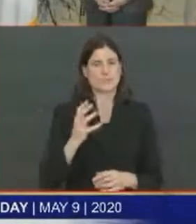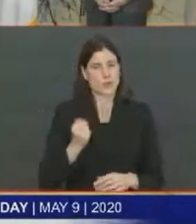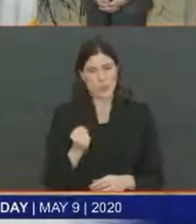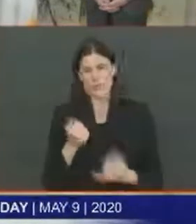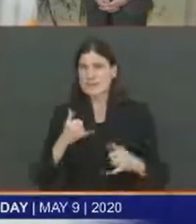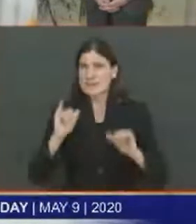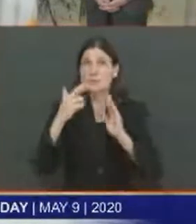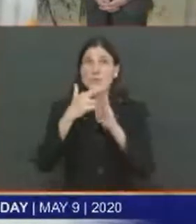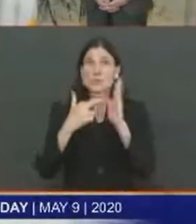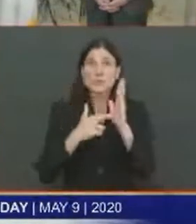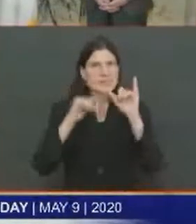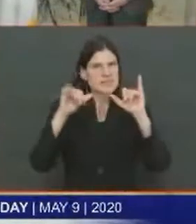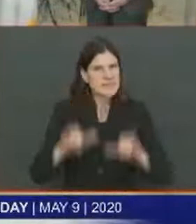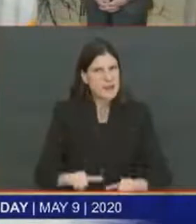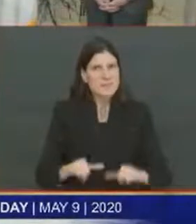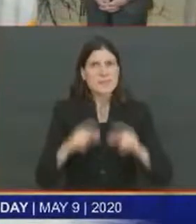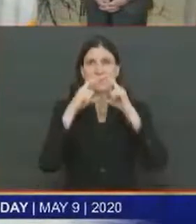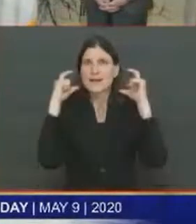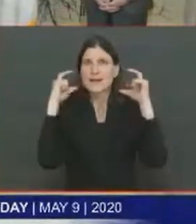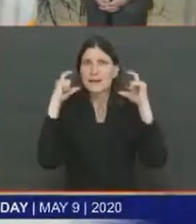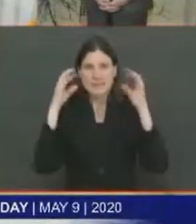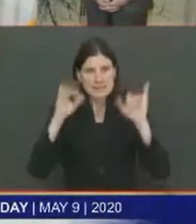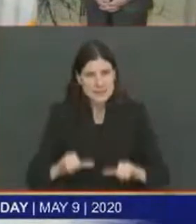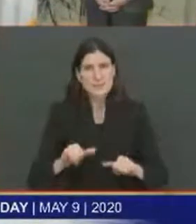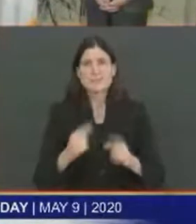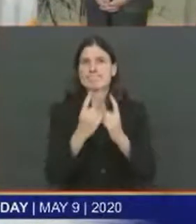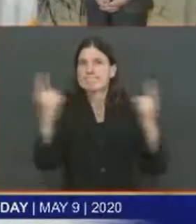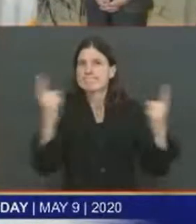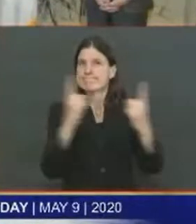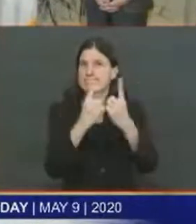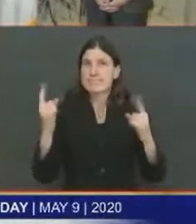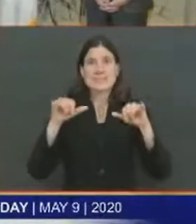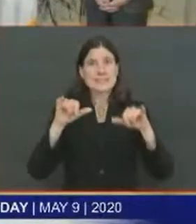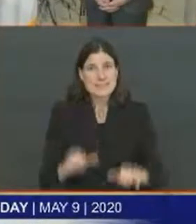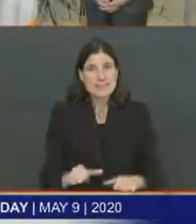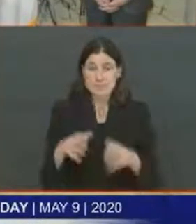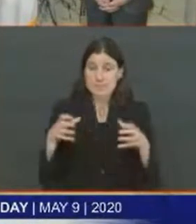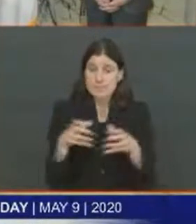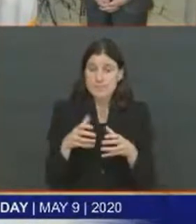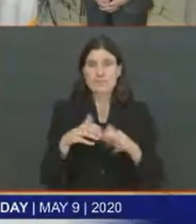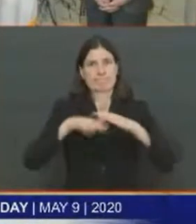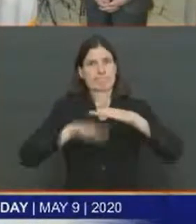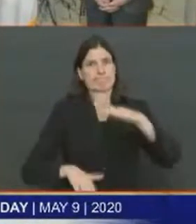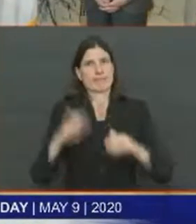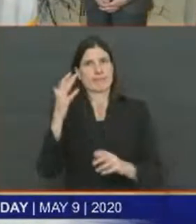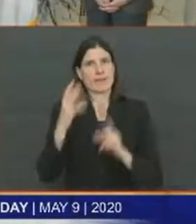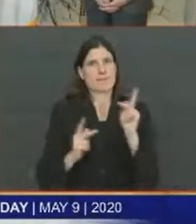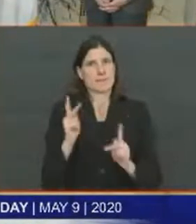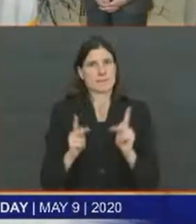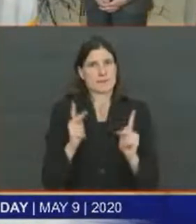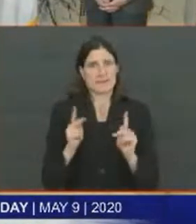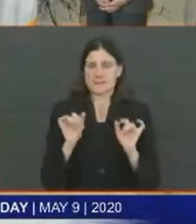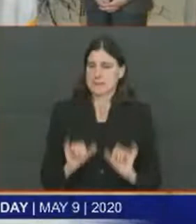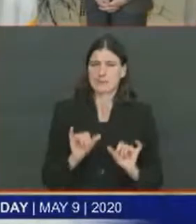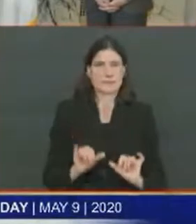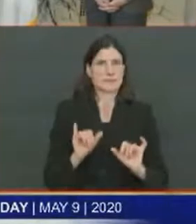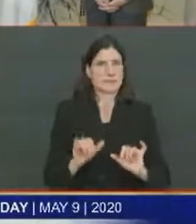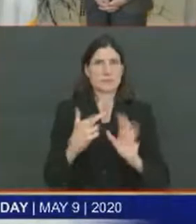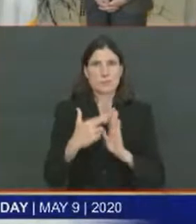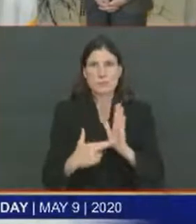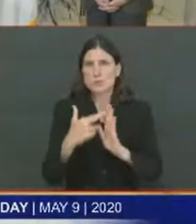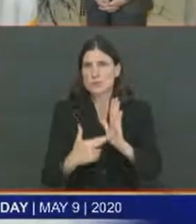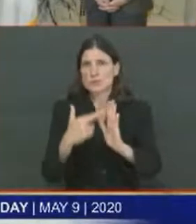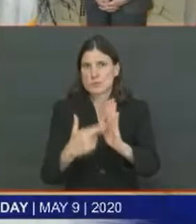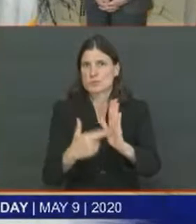masks, doing everything that we've learned how to do. But that's exactly why, you put your finger on exactly